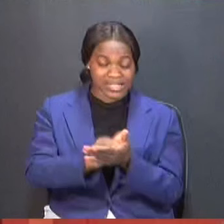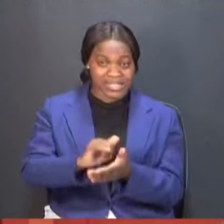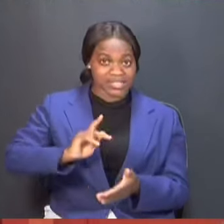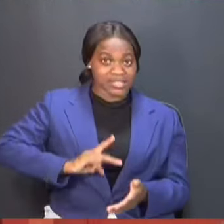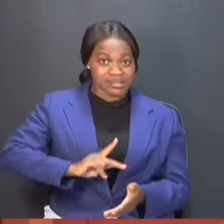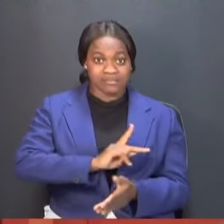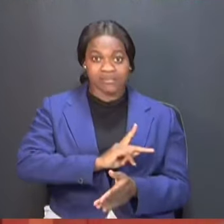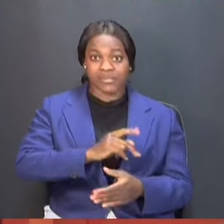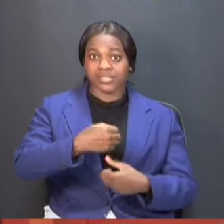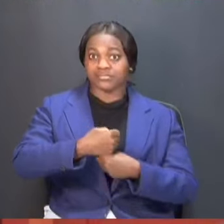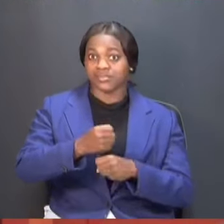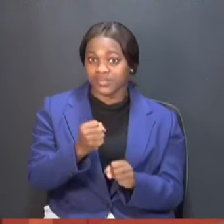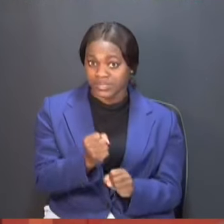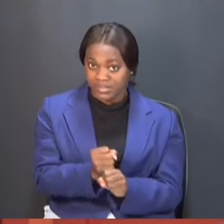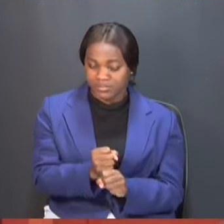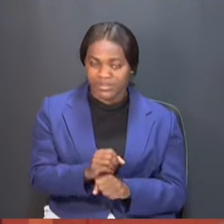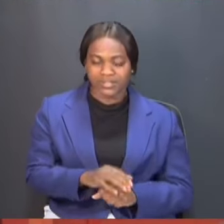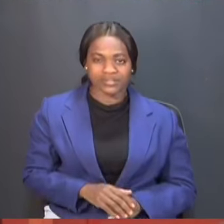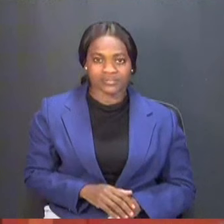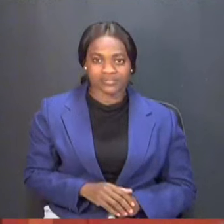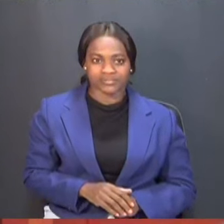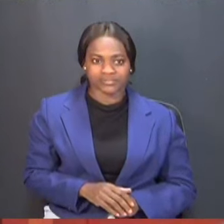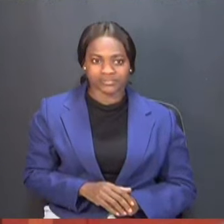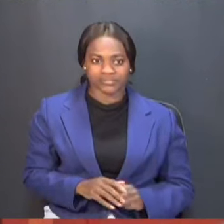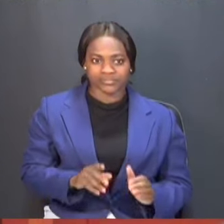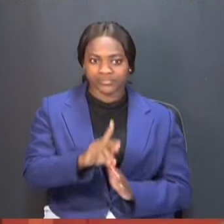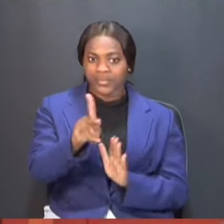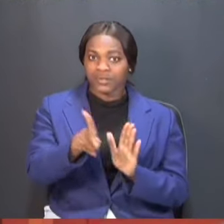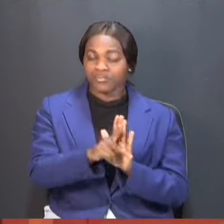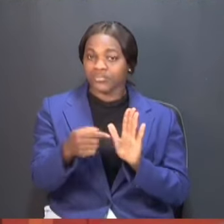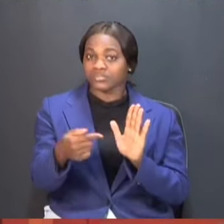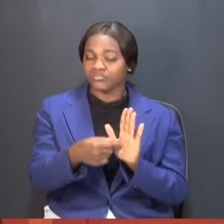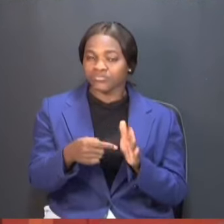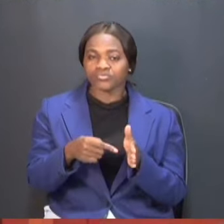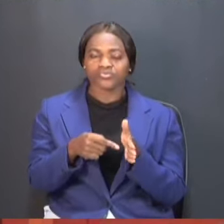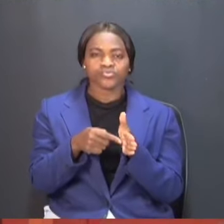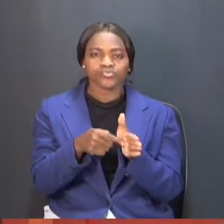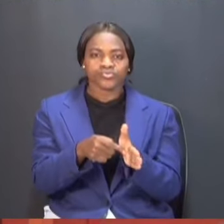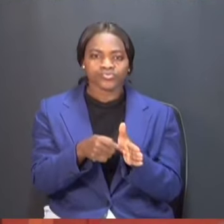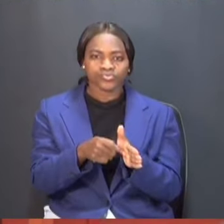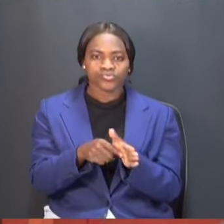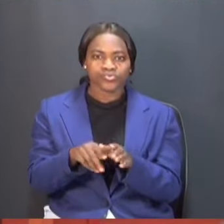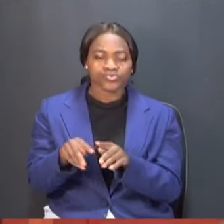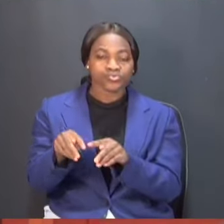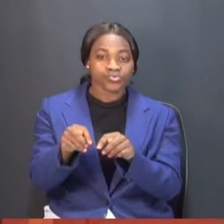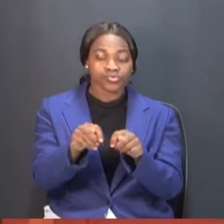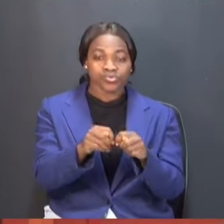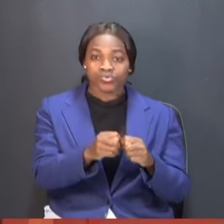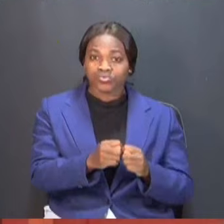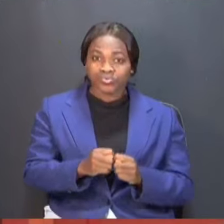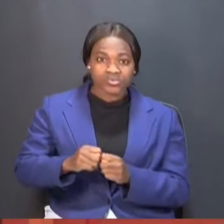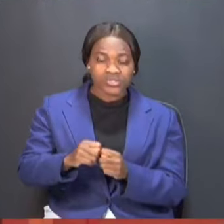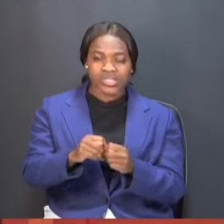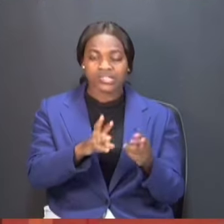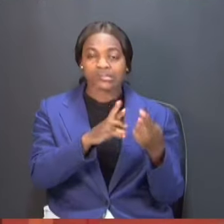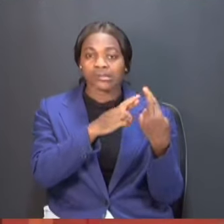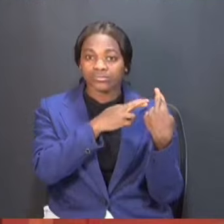Honourable members, this principle reflects the doctrine of collective